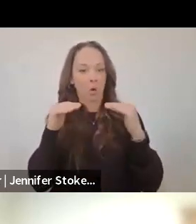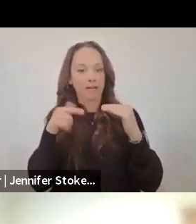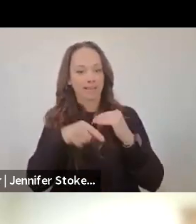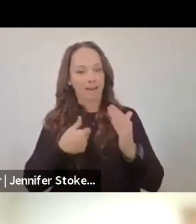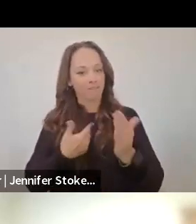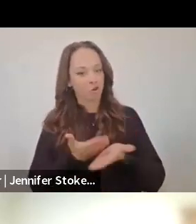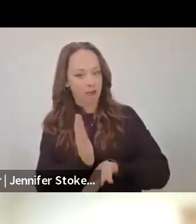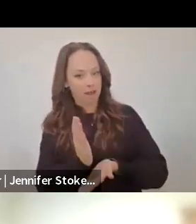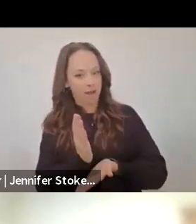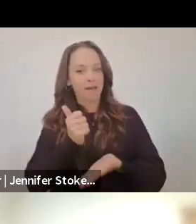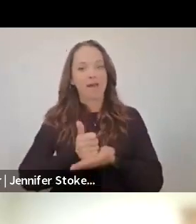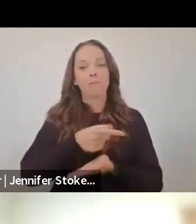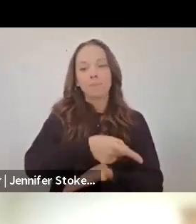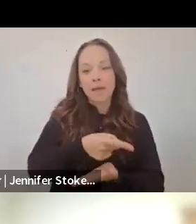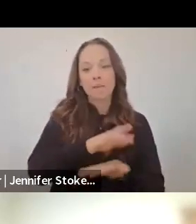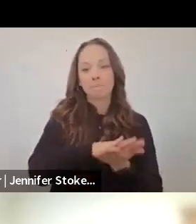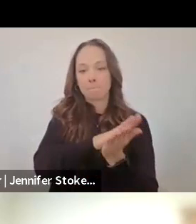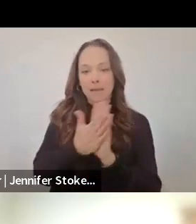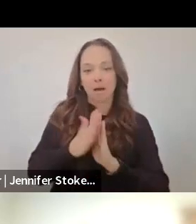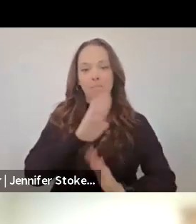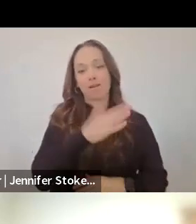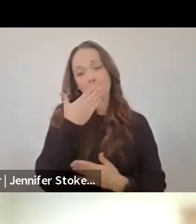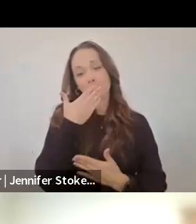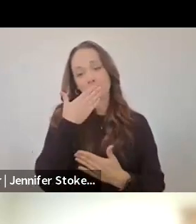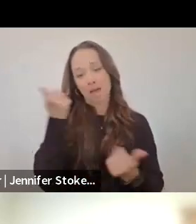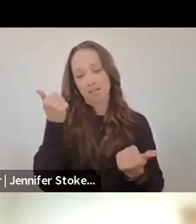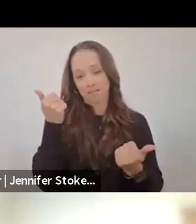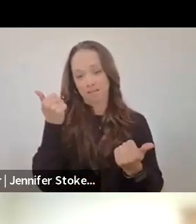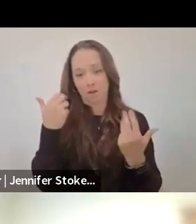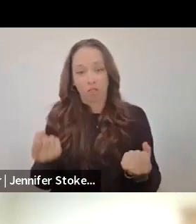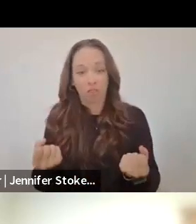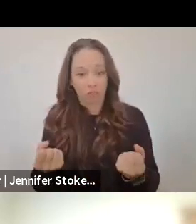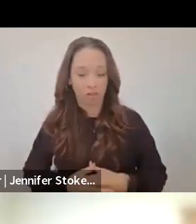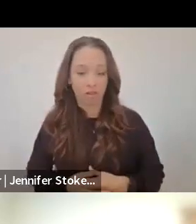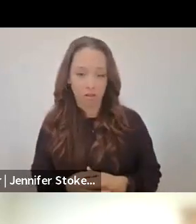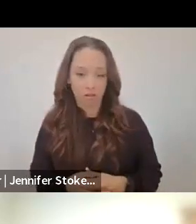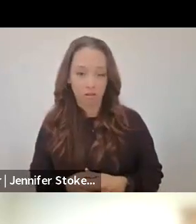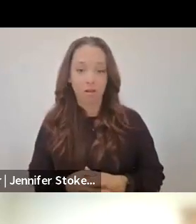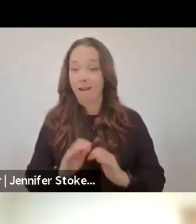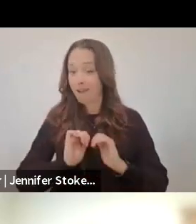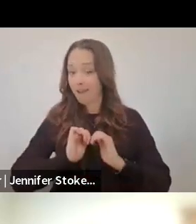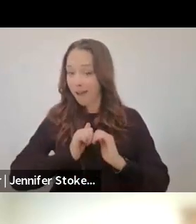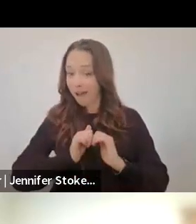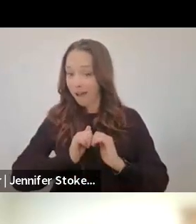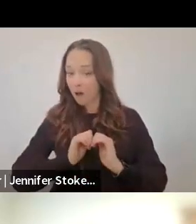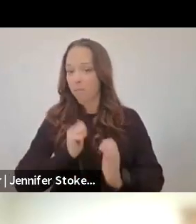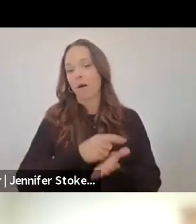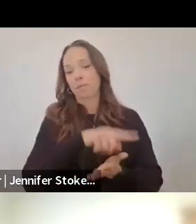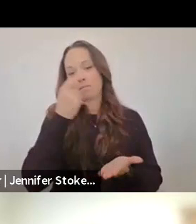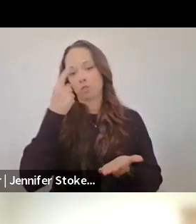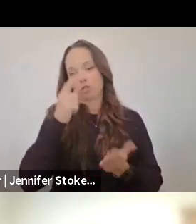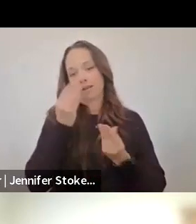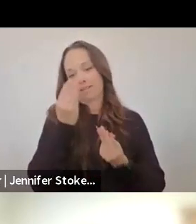helping them get to their best health. And in order to do that, they need to understand the information